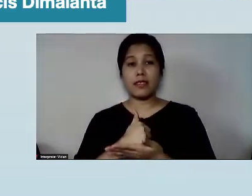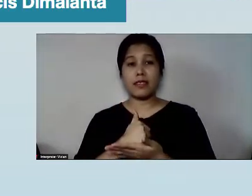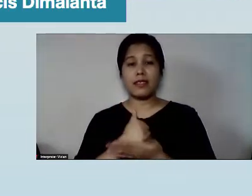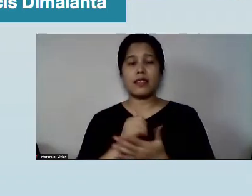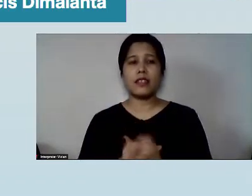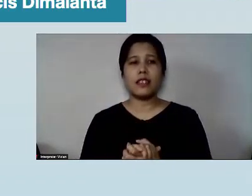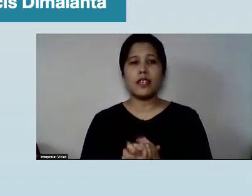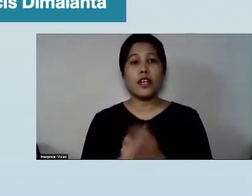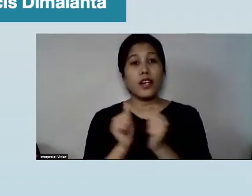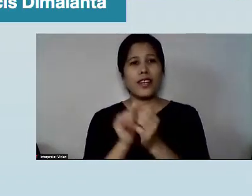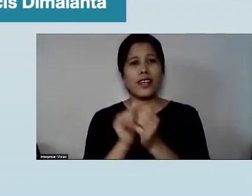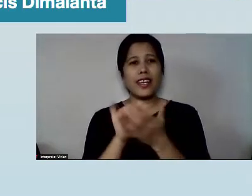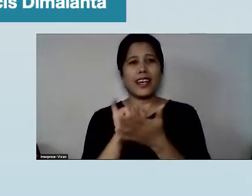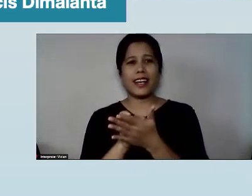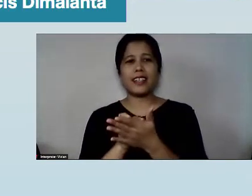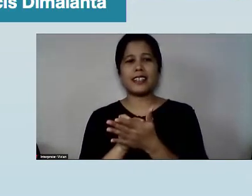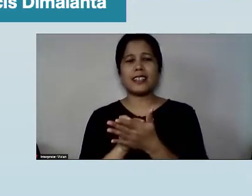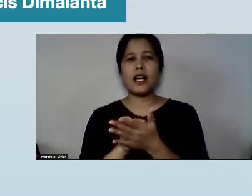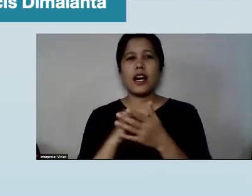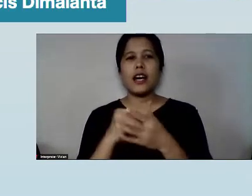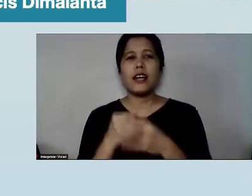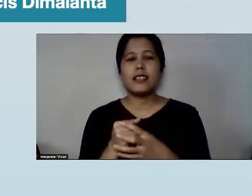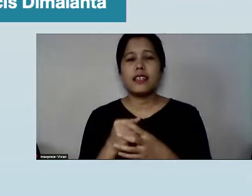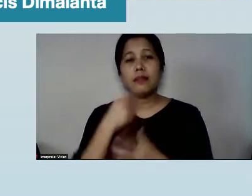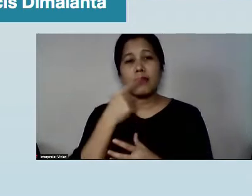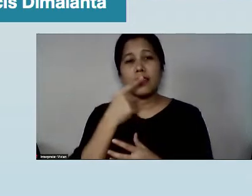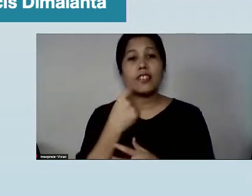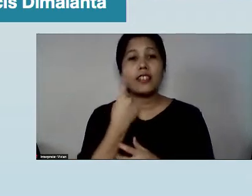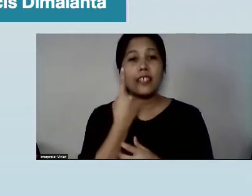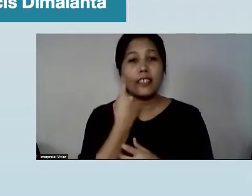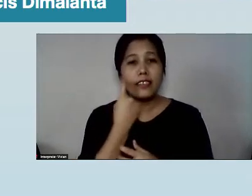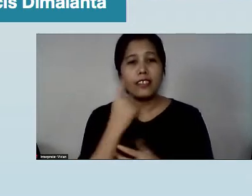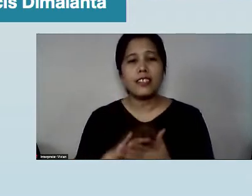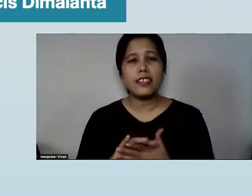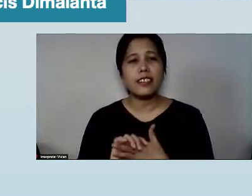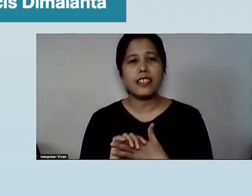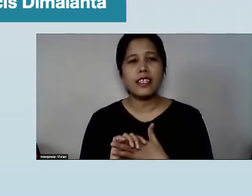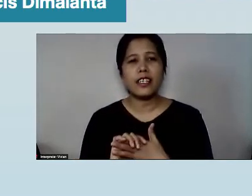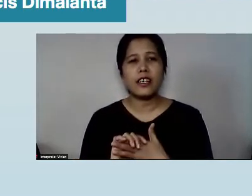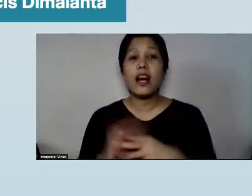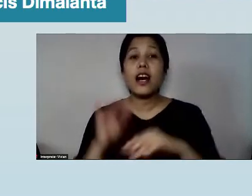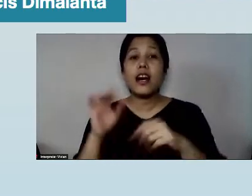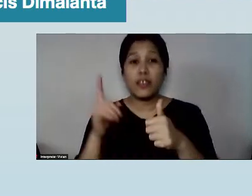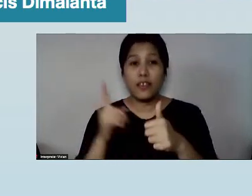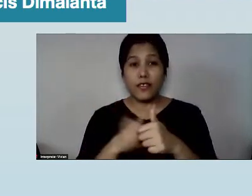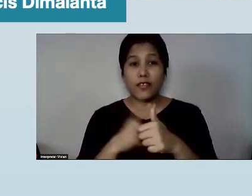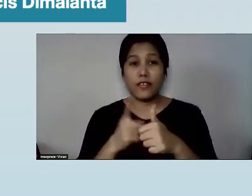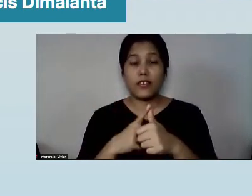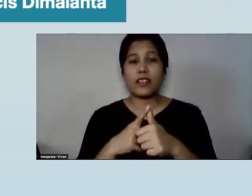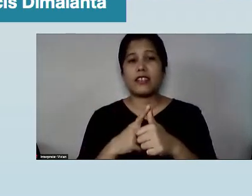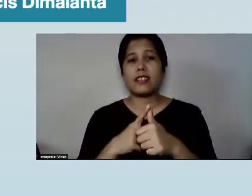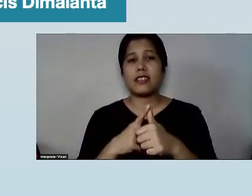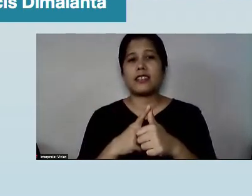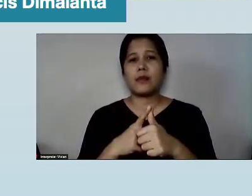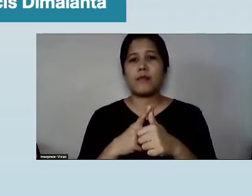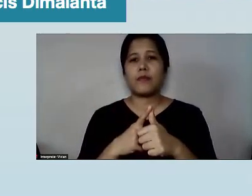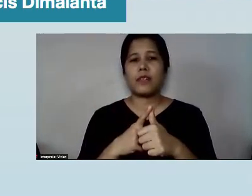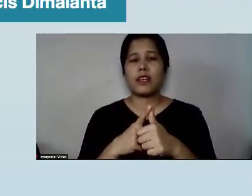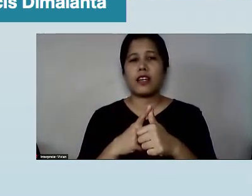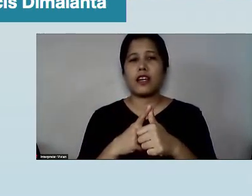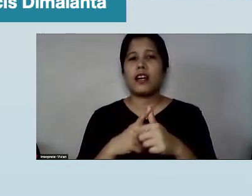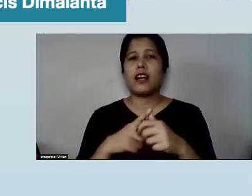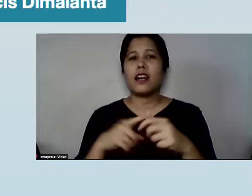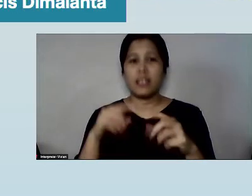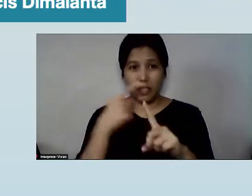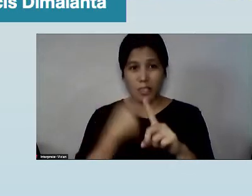So with that, as mentioned earlier, this is the first of a series of talks over the month,